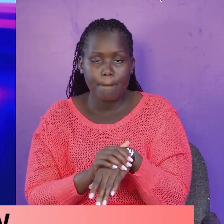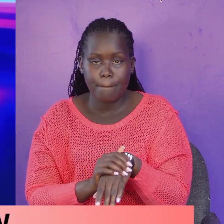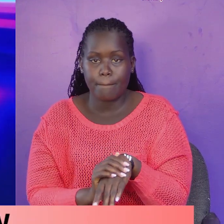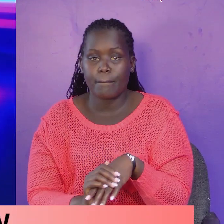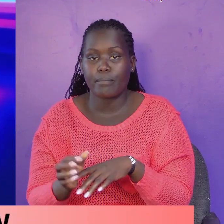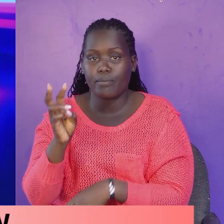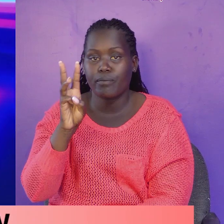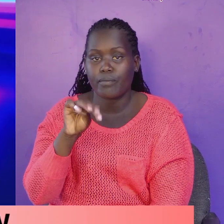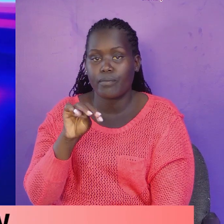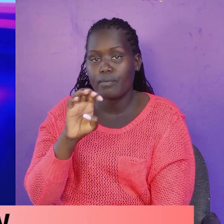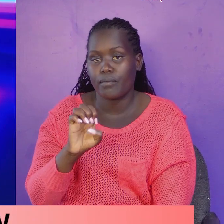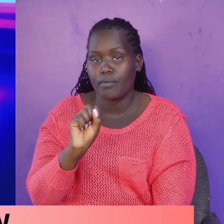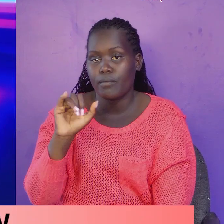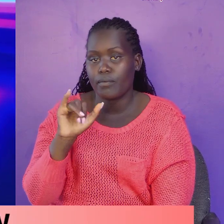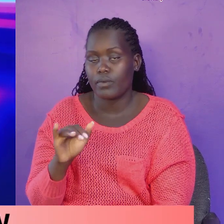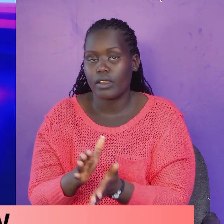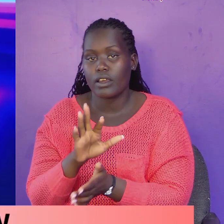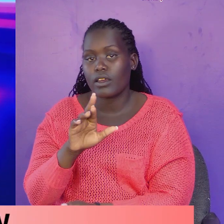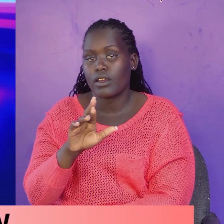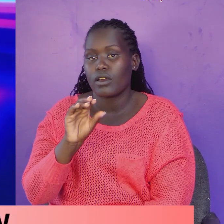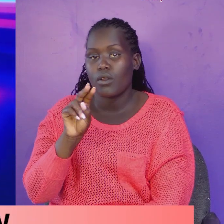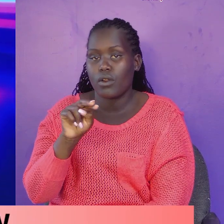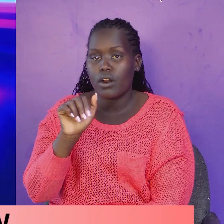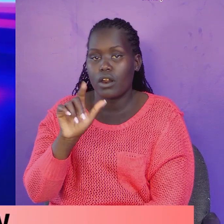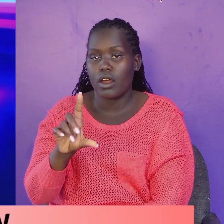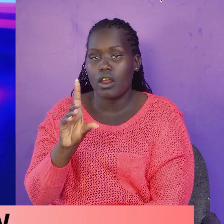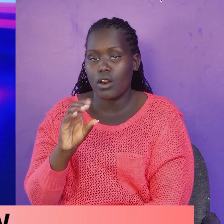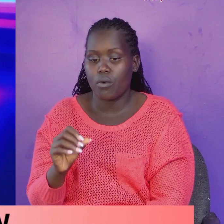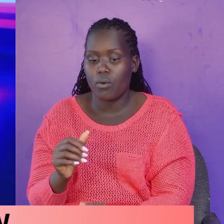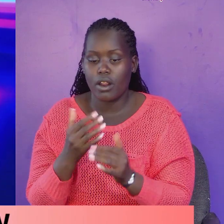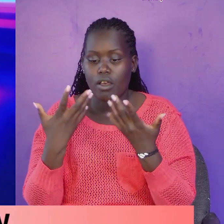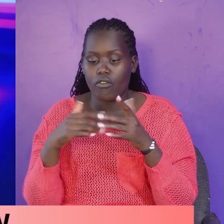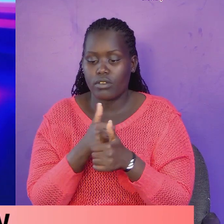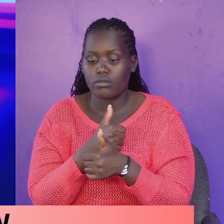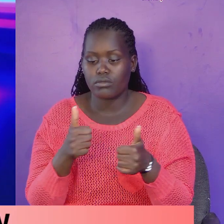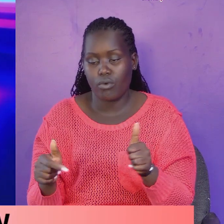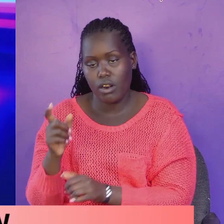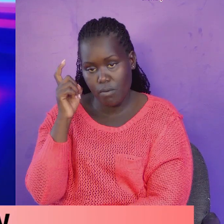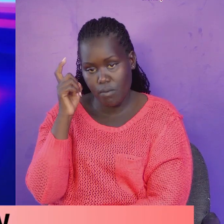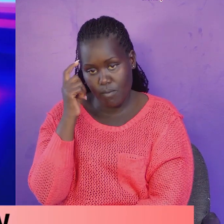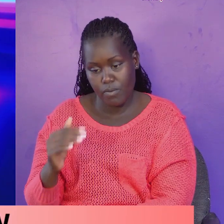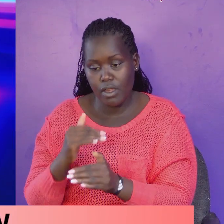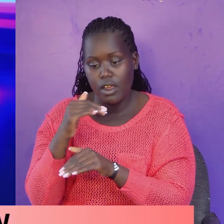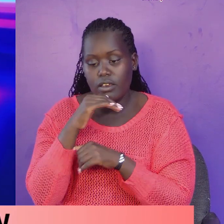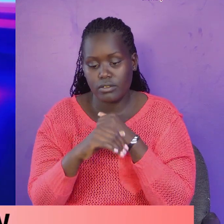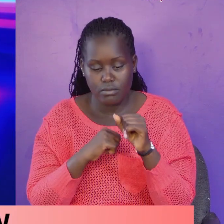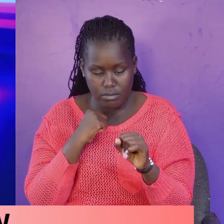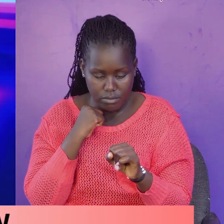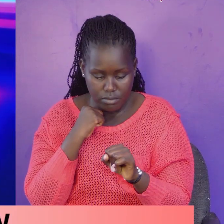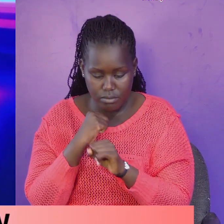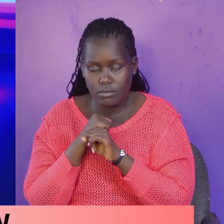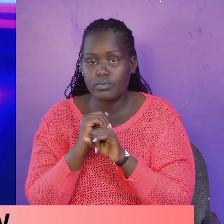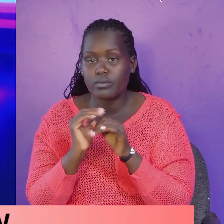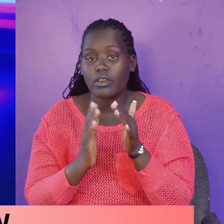Messi and Ronaldo rivalry will end so well, because I think next year,